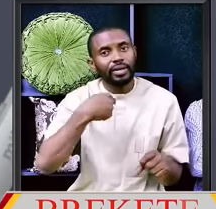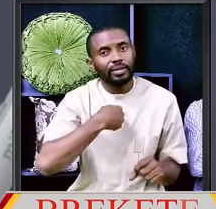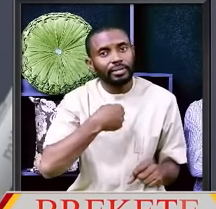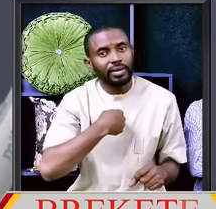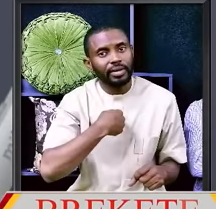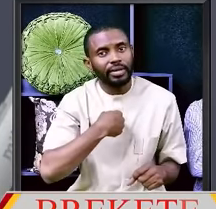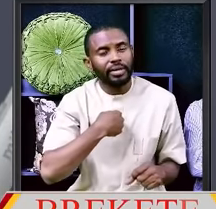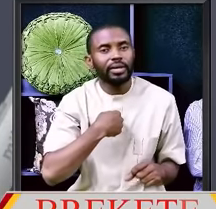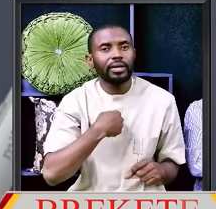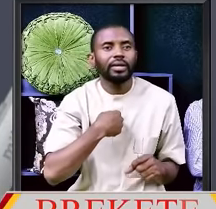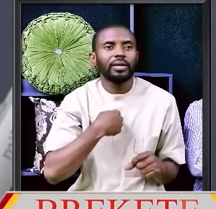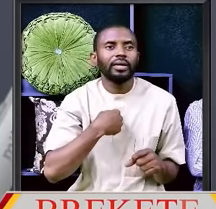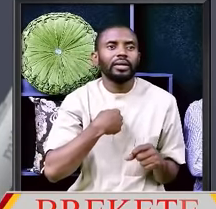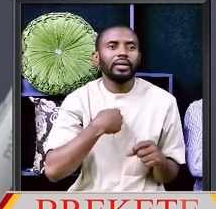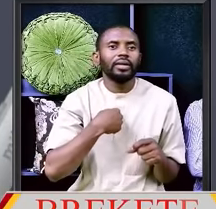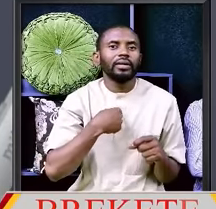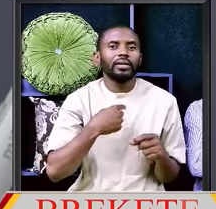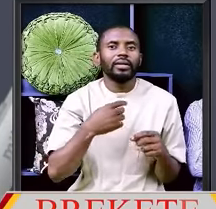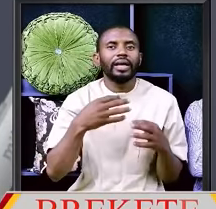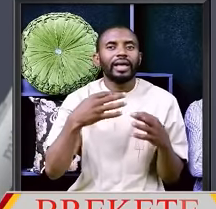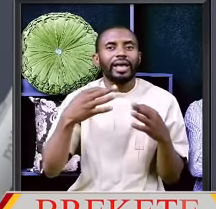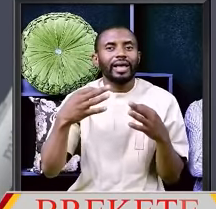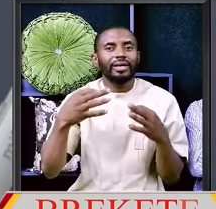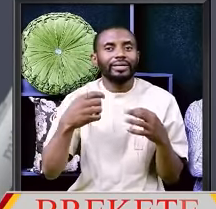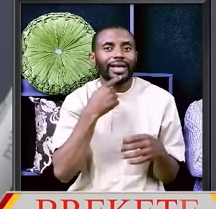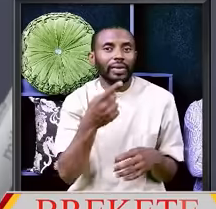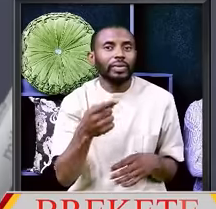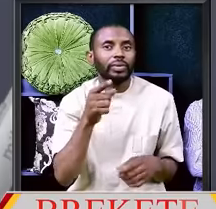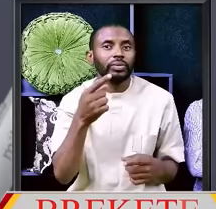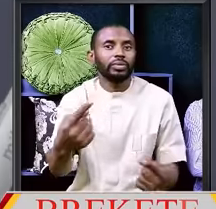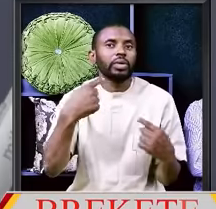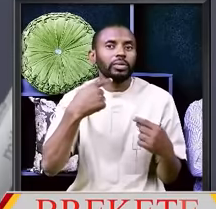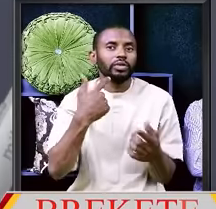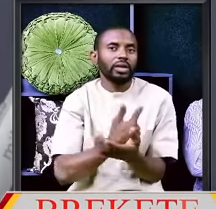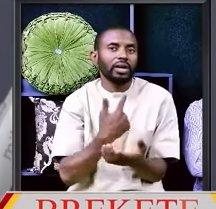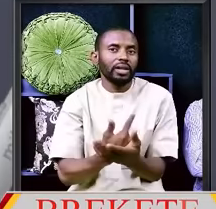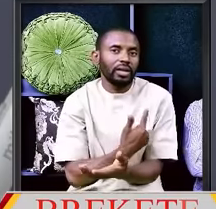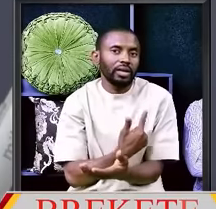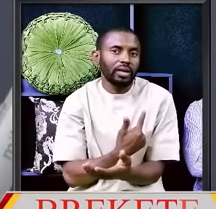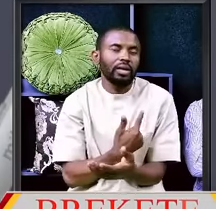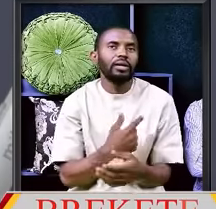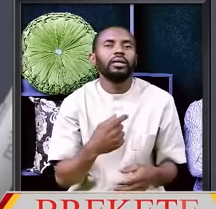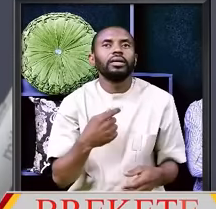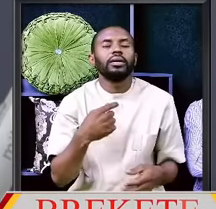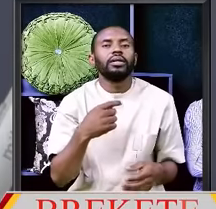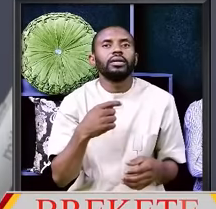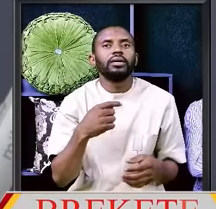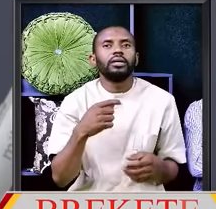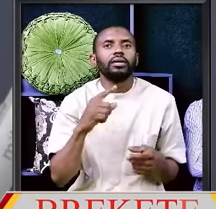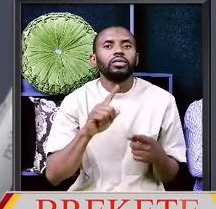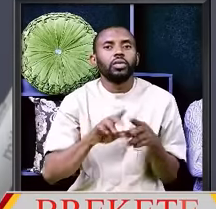I'm the one who called you that you should come to Ghana with your station, and then you said I should look for office. Have you gotten an office?